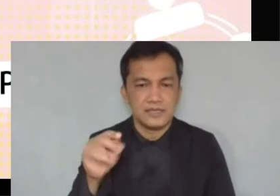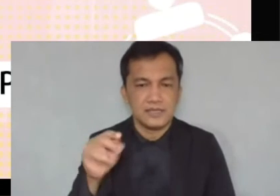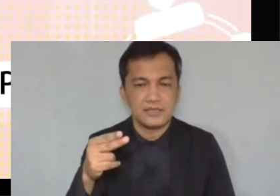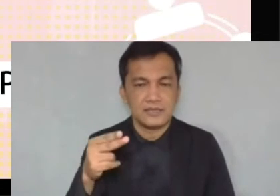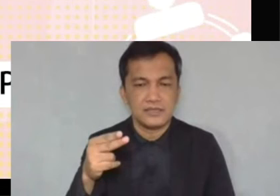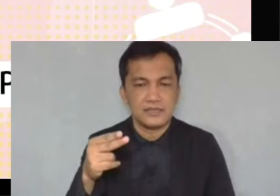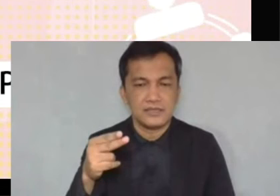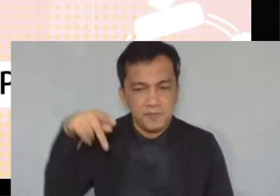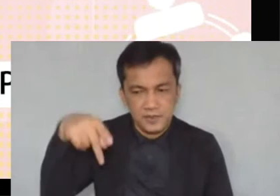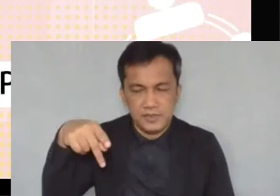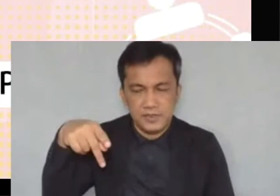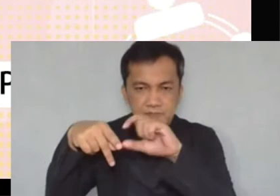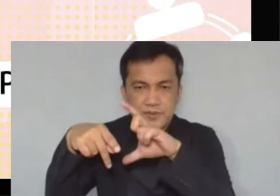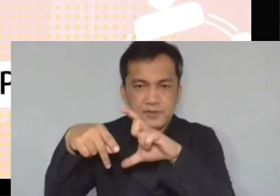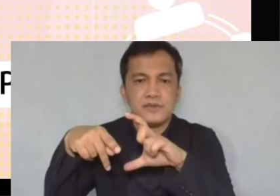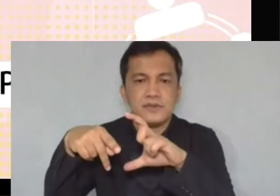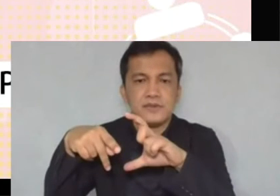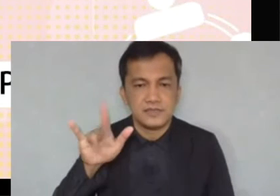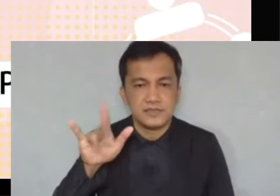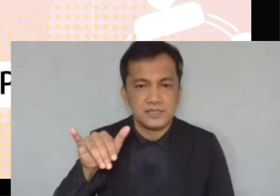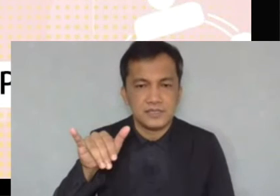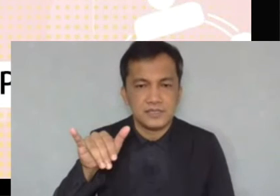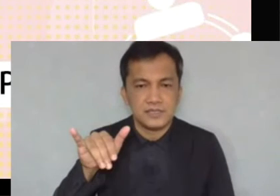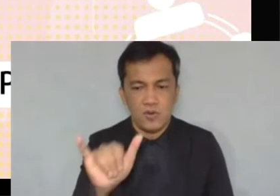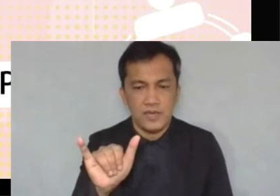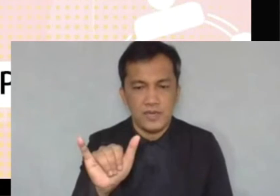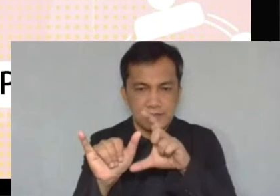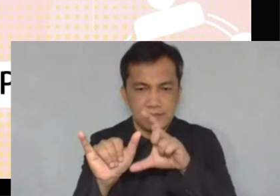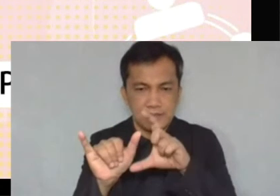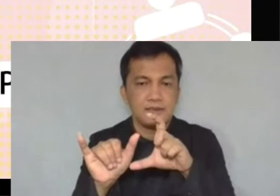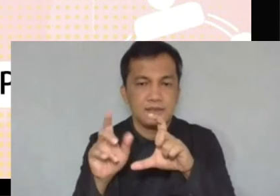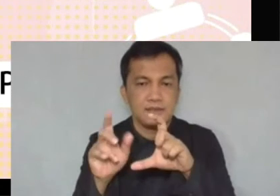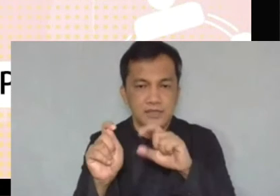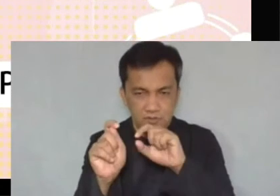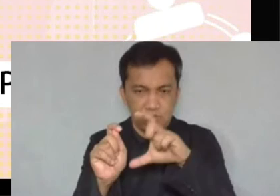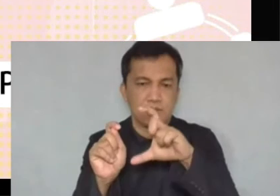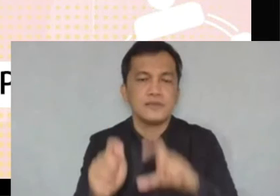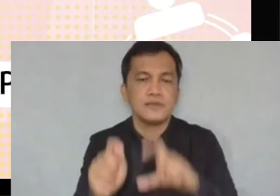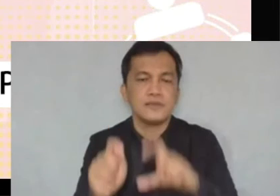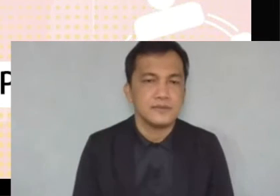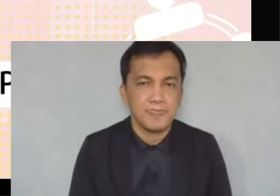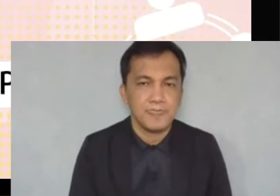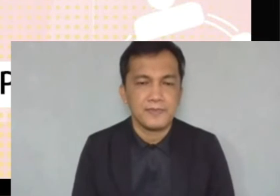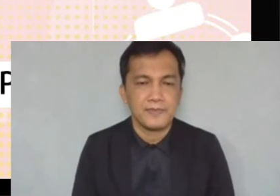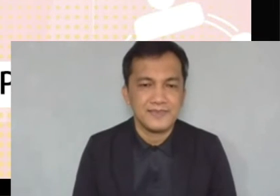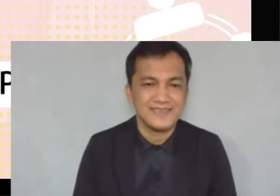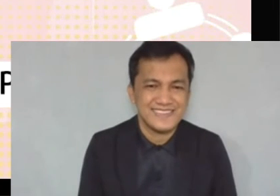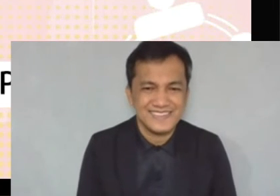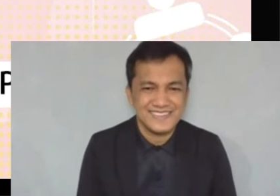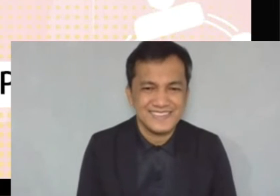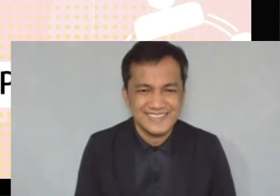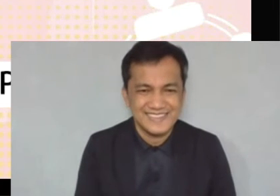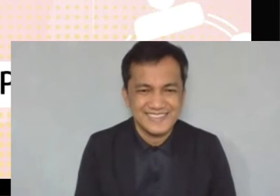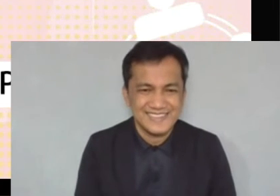bit.ly/T, telehealth capital T, policy capital Y, and capital T.